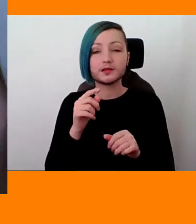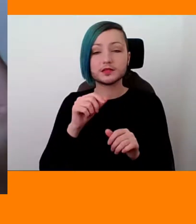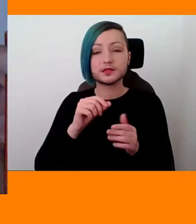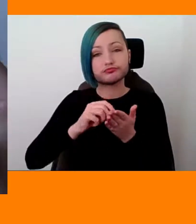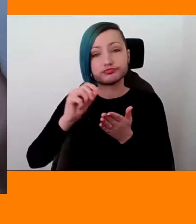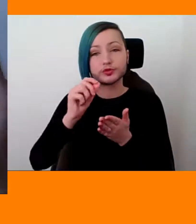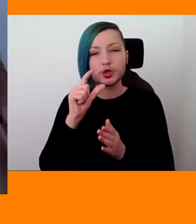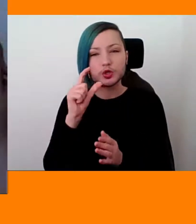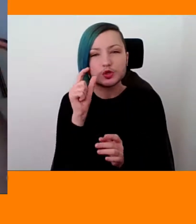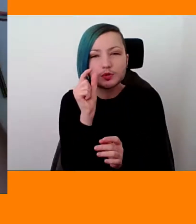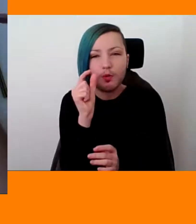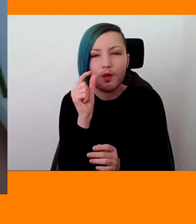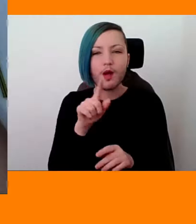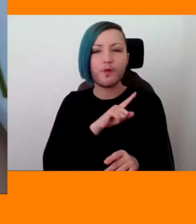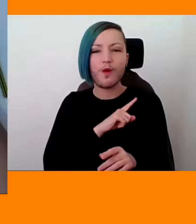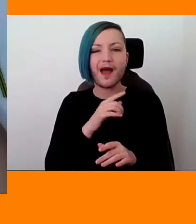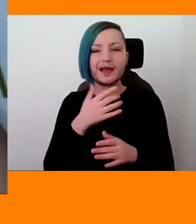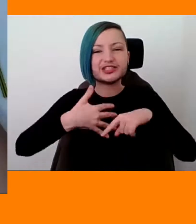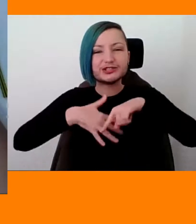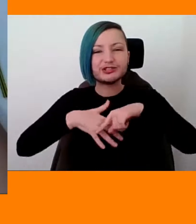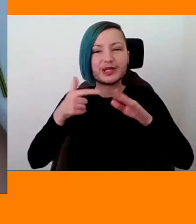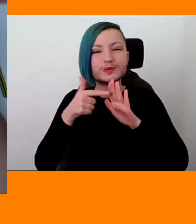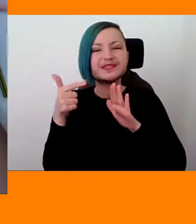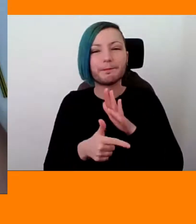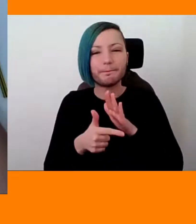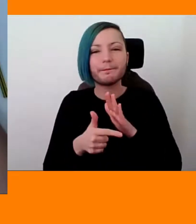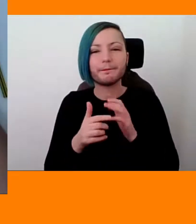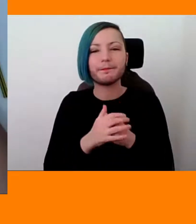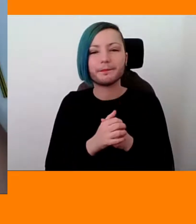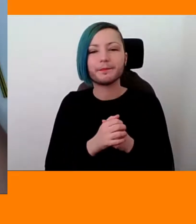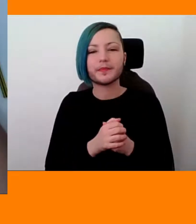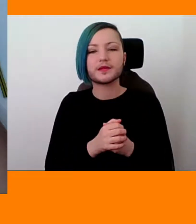it's only going to be the very deep shadows. So